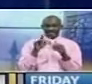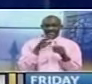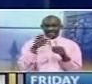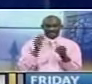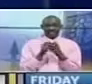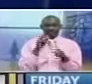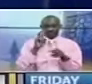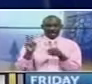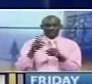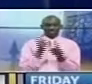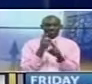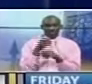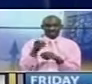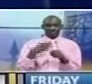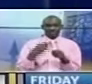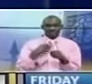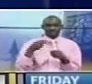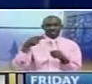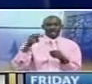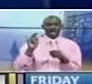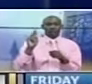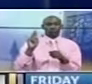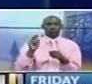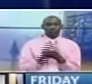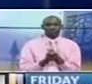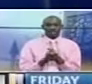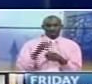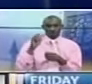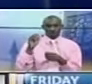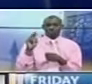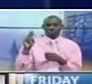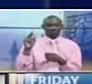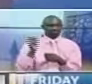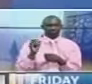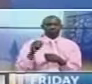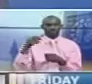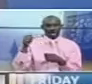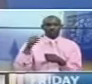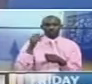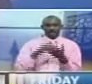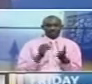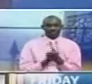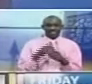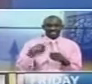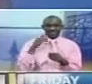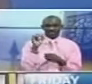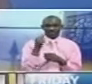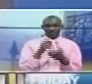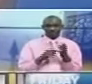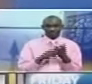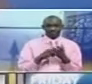sound values. But for this word, we say hullabaloo. So we should avoid hulabaloo. Okay. Yes. All right. And this favorite